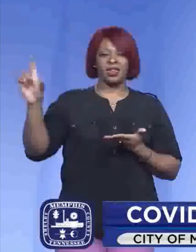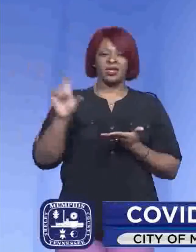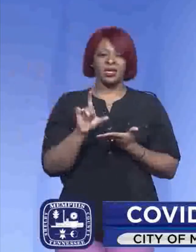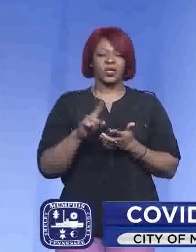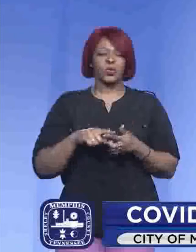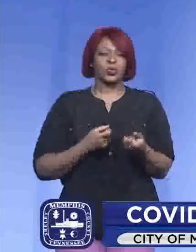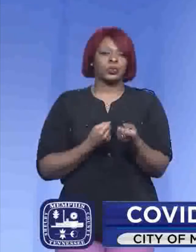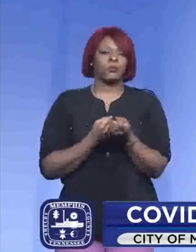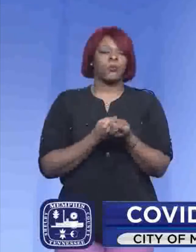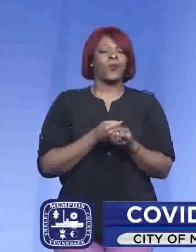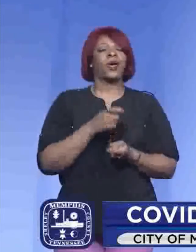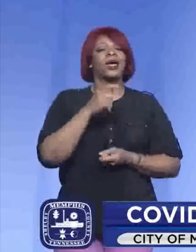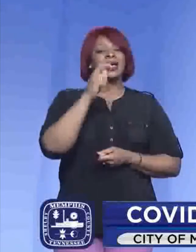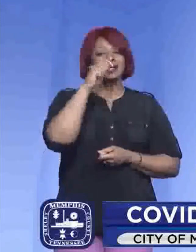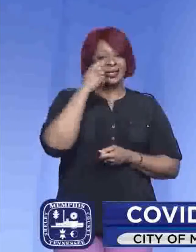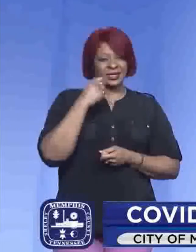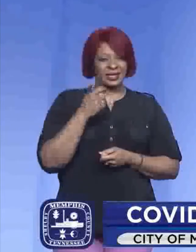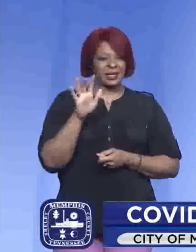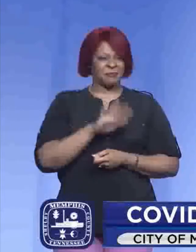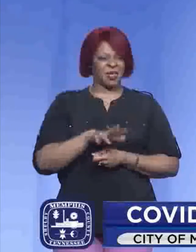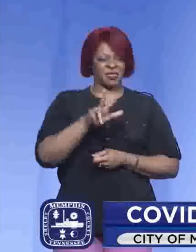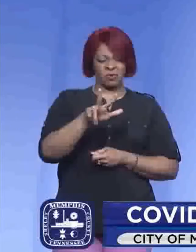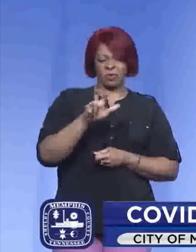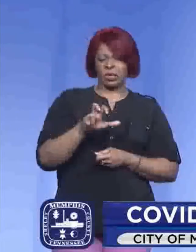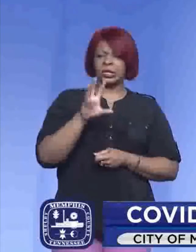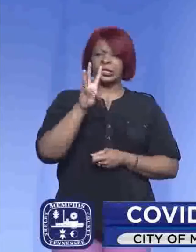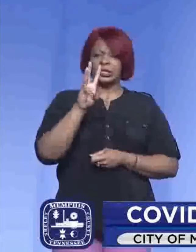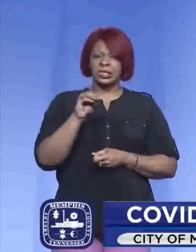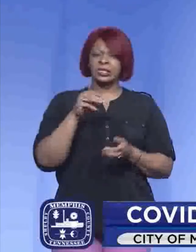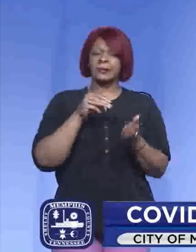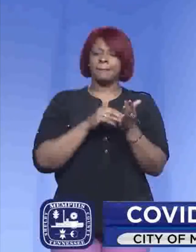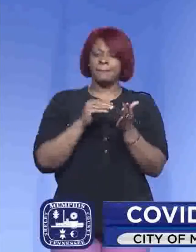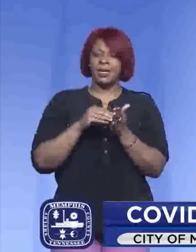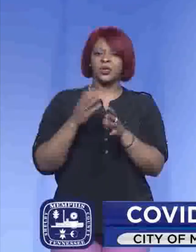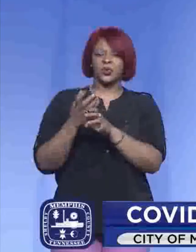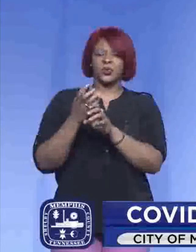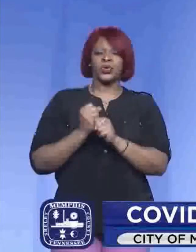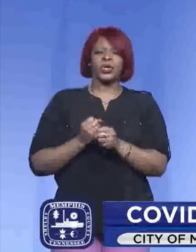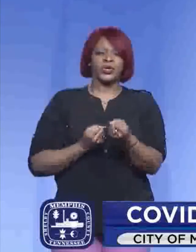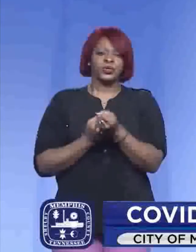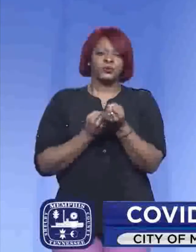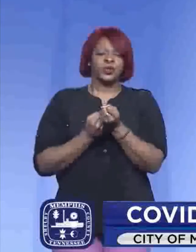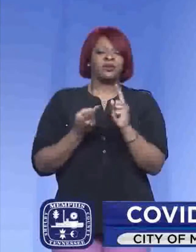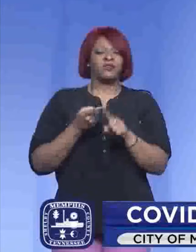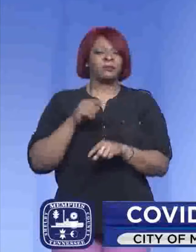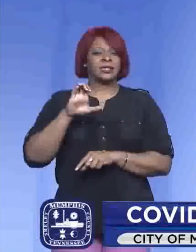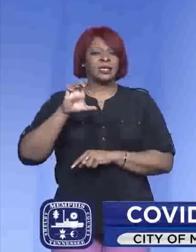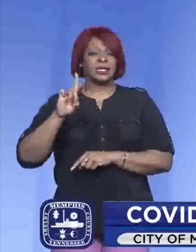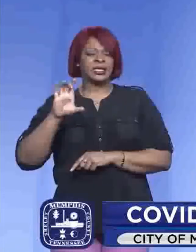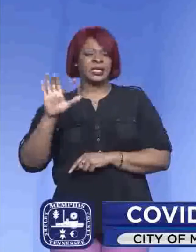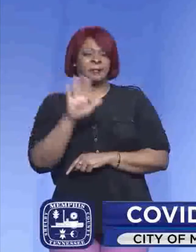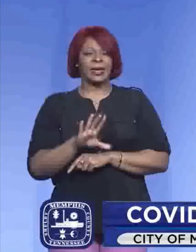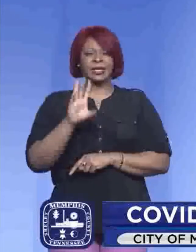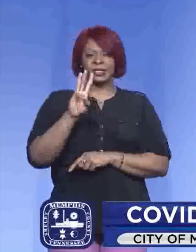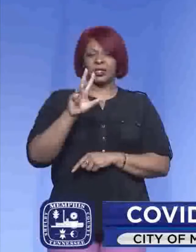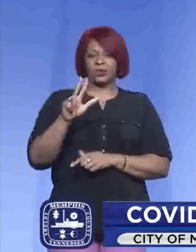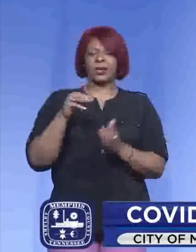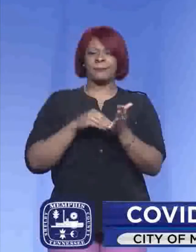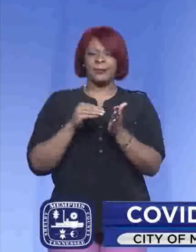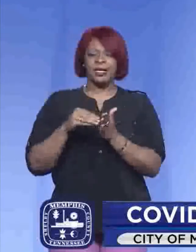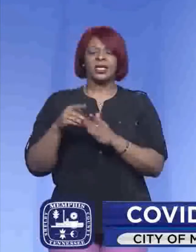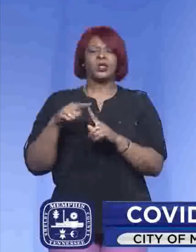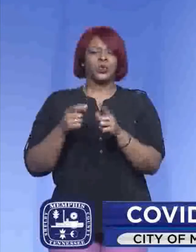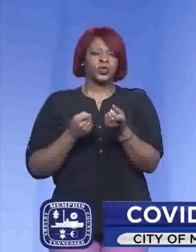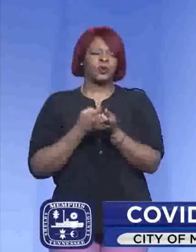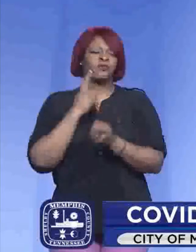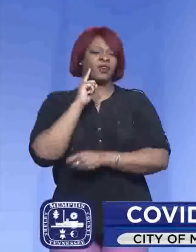to support testing. It's about $360 million. They've received support from CDC of about $63 million to support